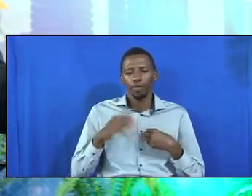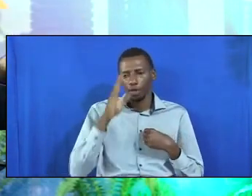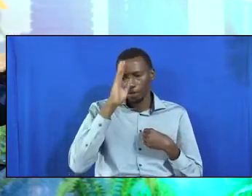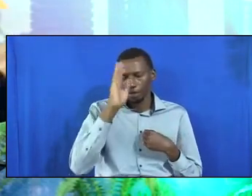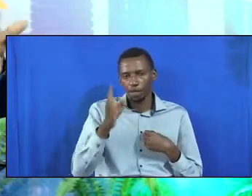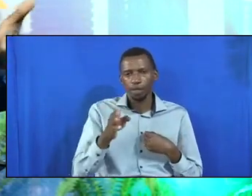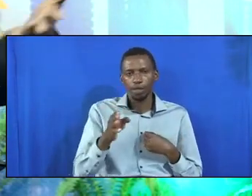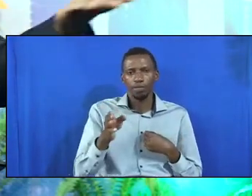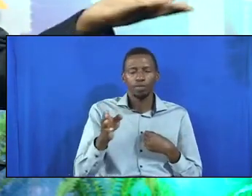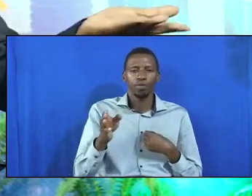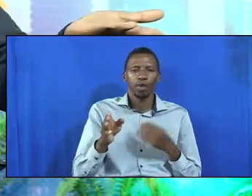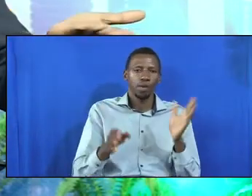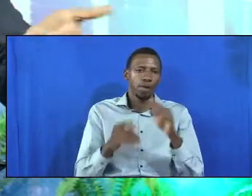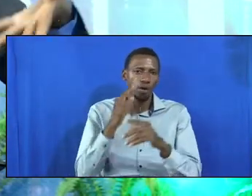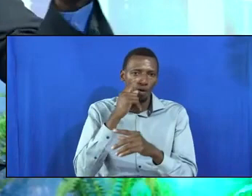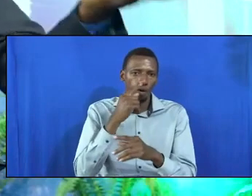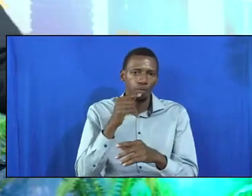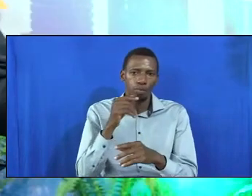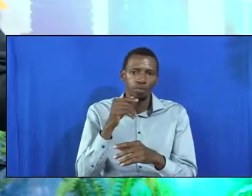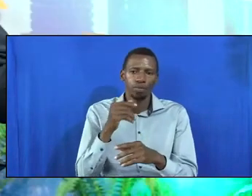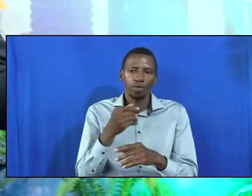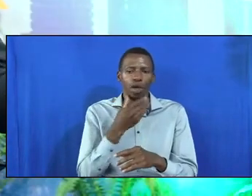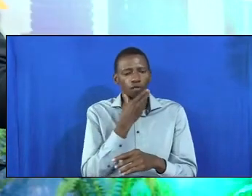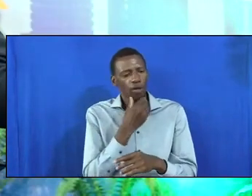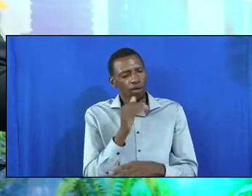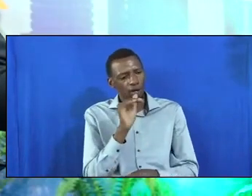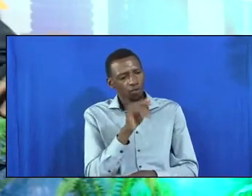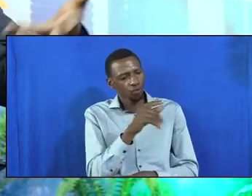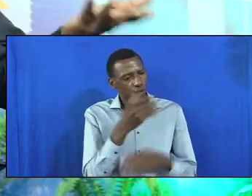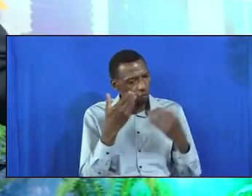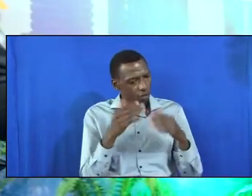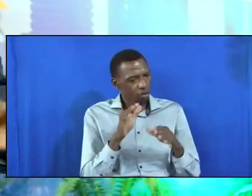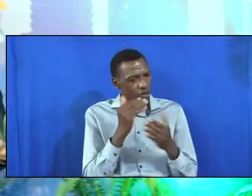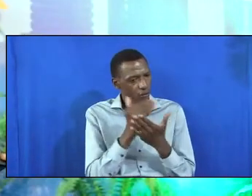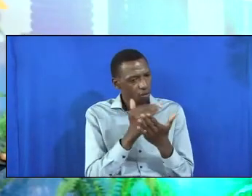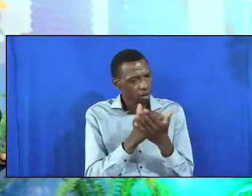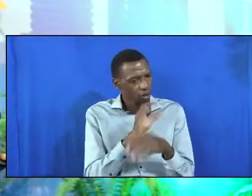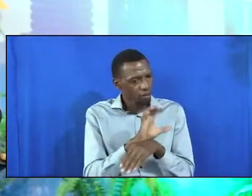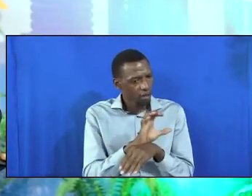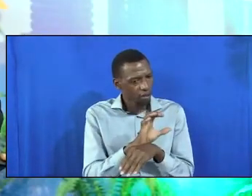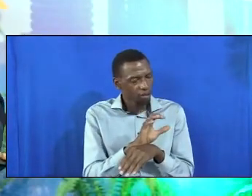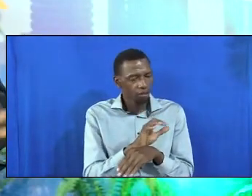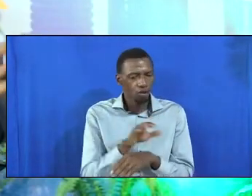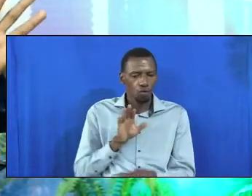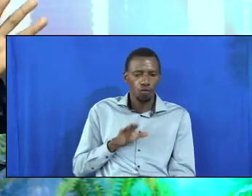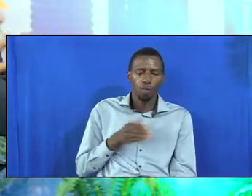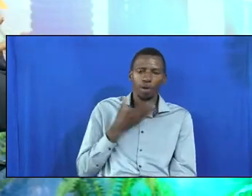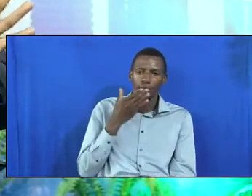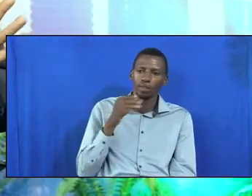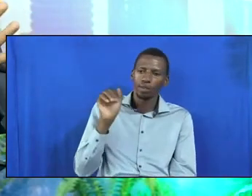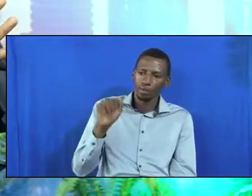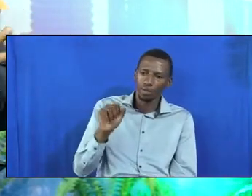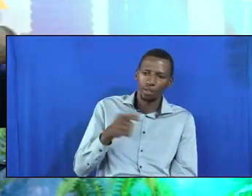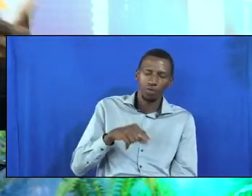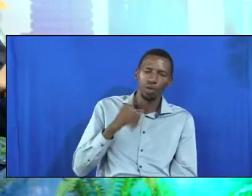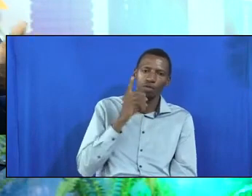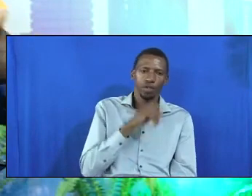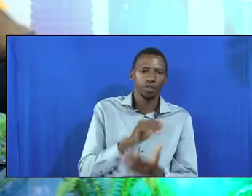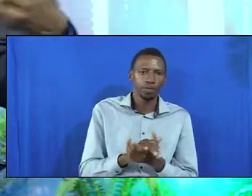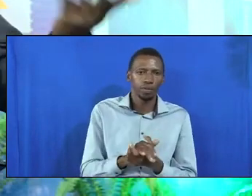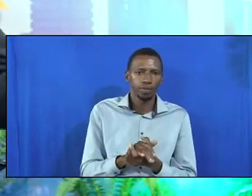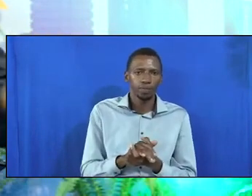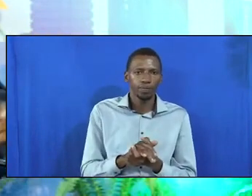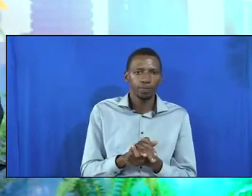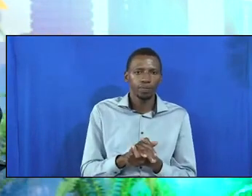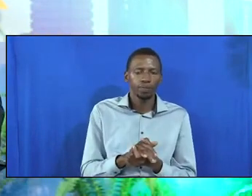he received them and said, you are through with the church programs? They said, yes, we are through. You know, the others who only see even